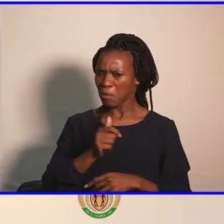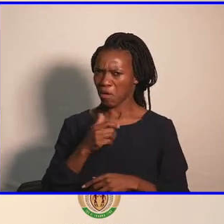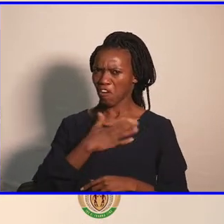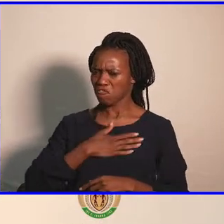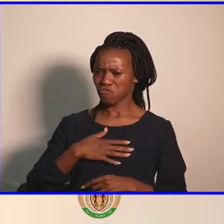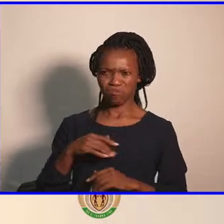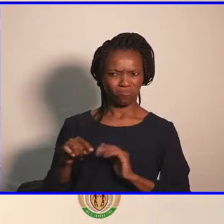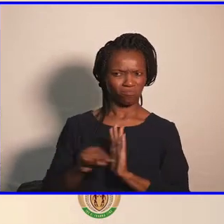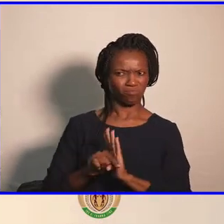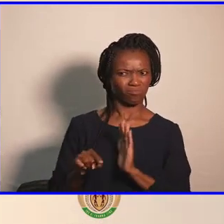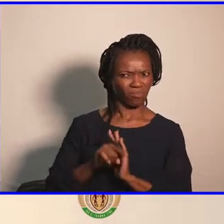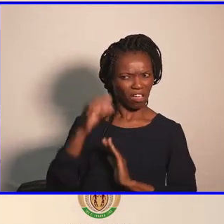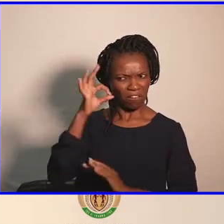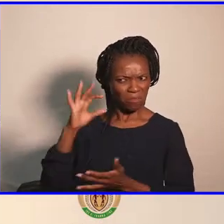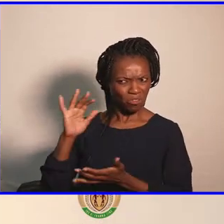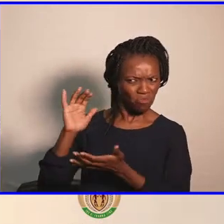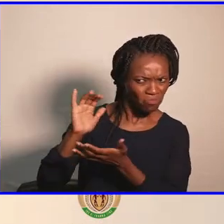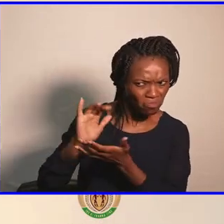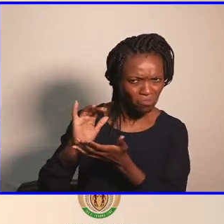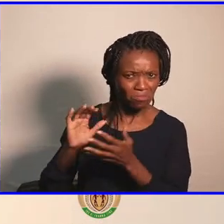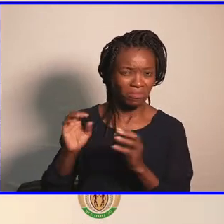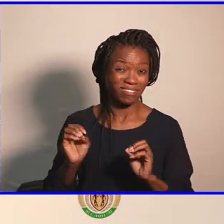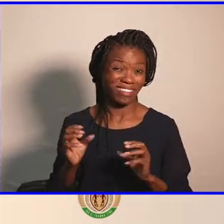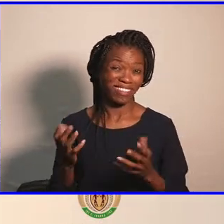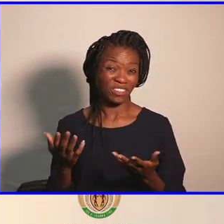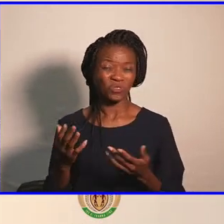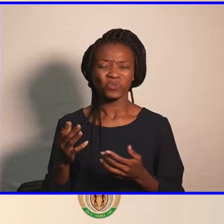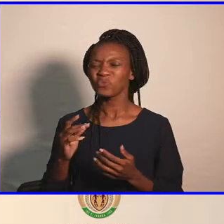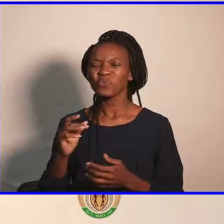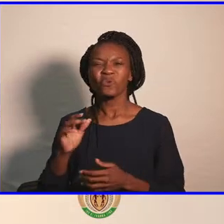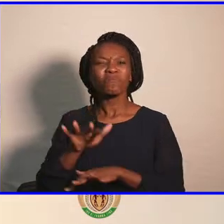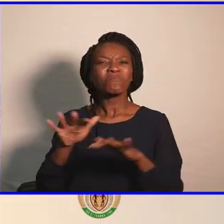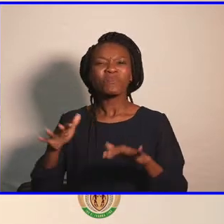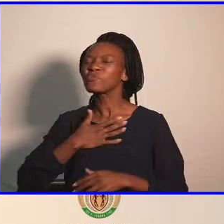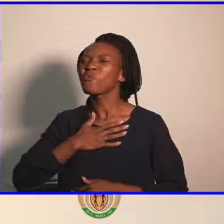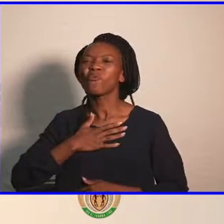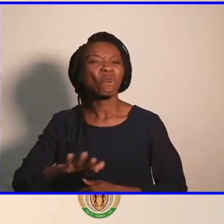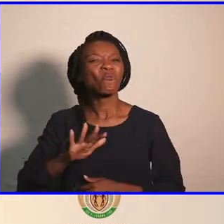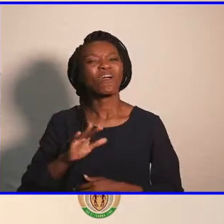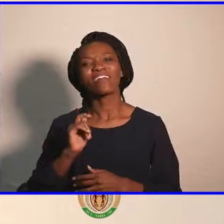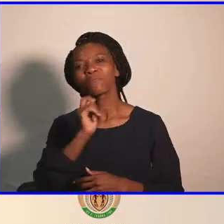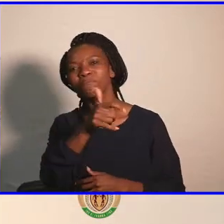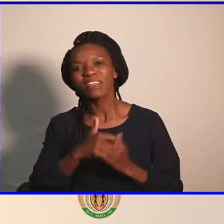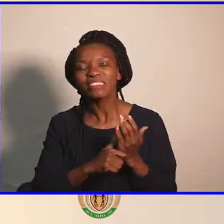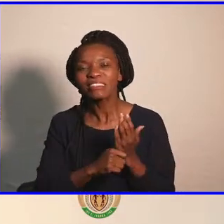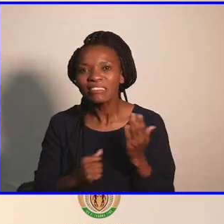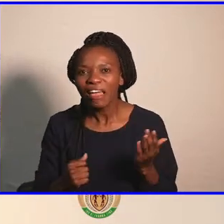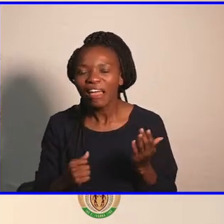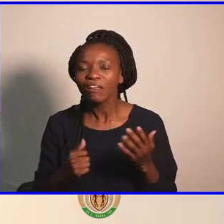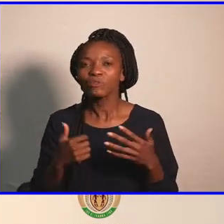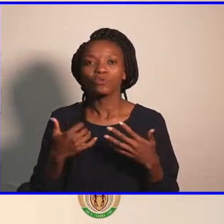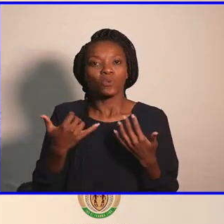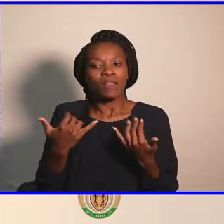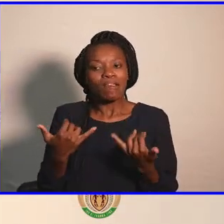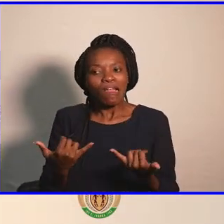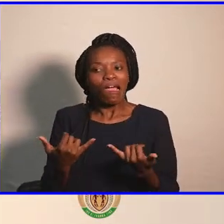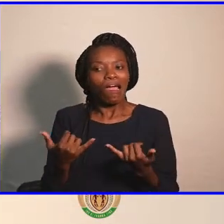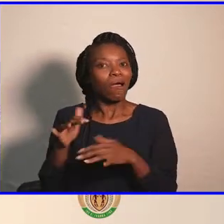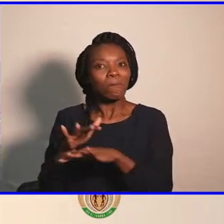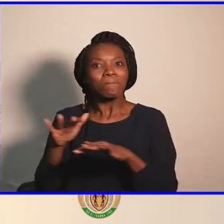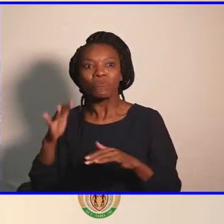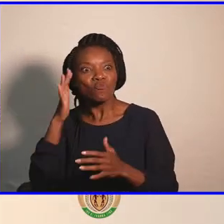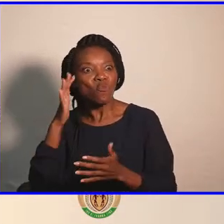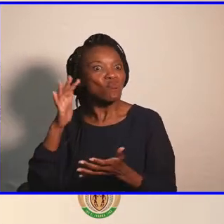have had a serious impact on taxpayer morality. The loss of public trust in the organization is a real